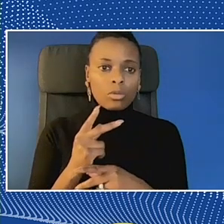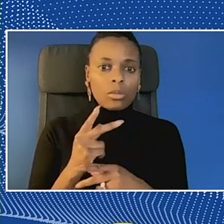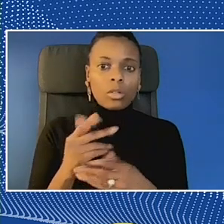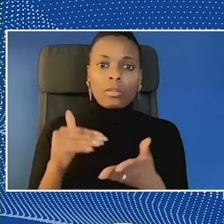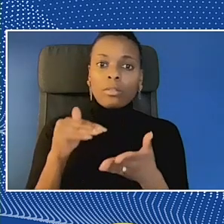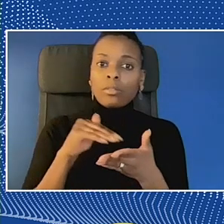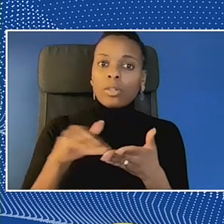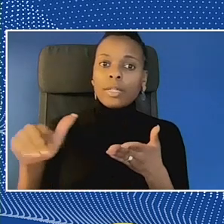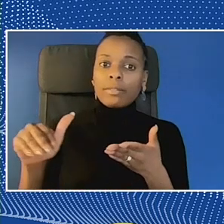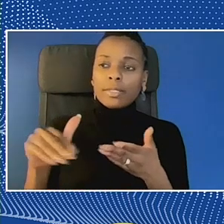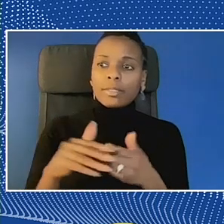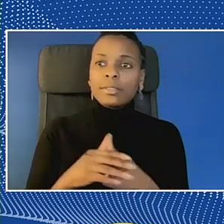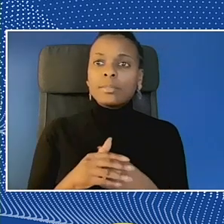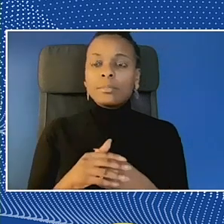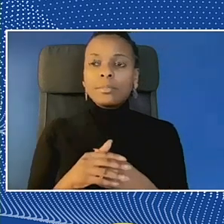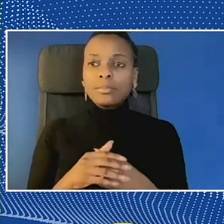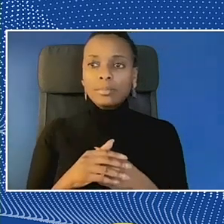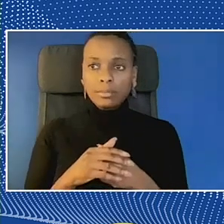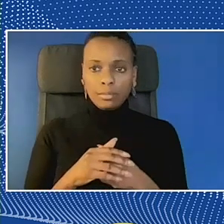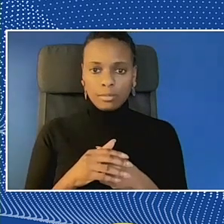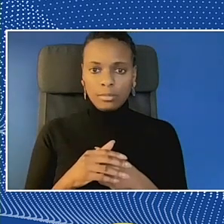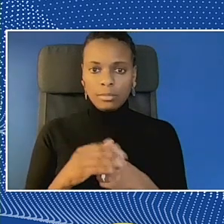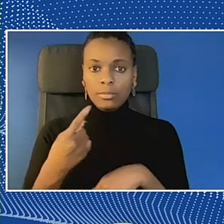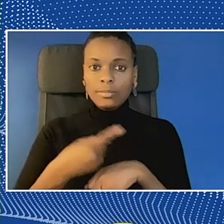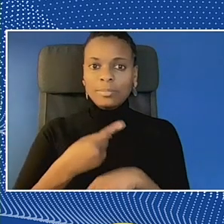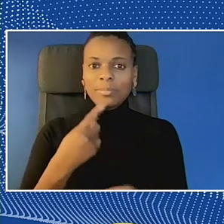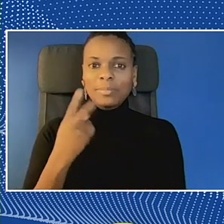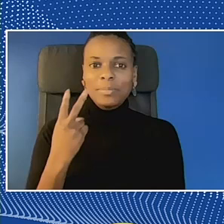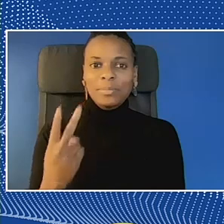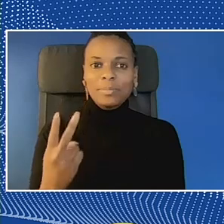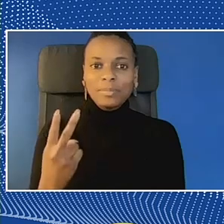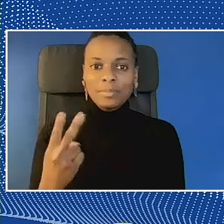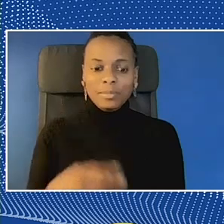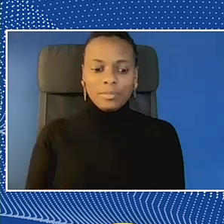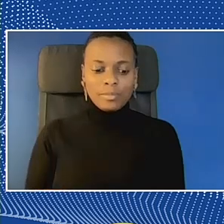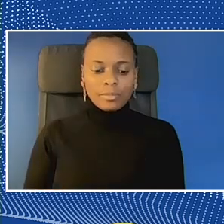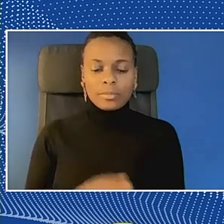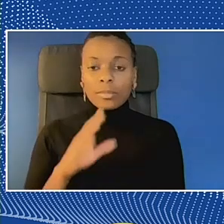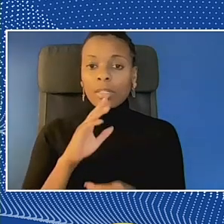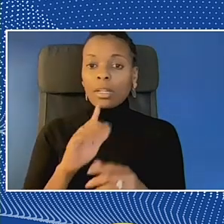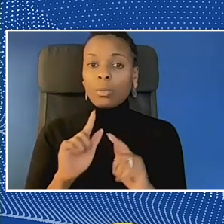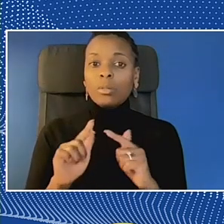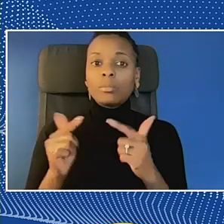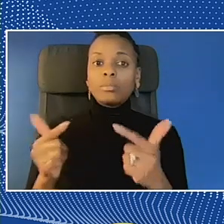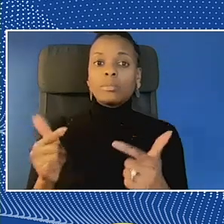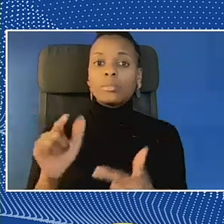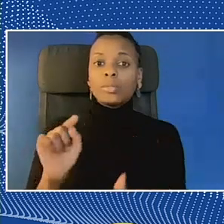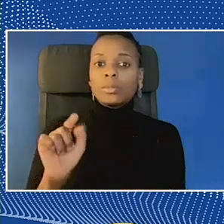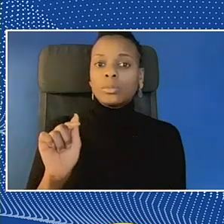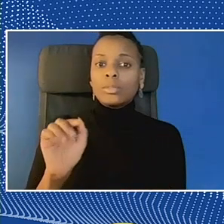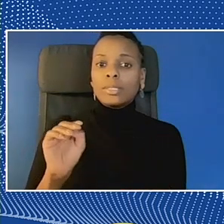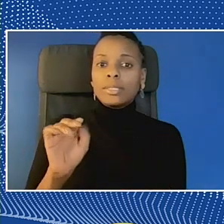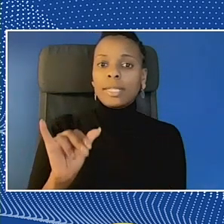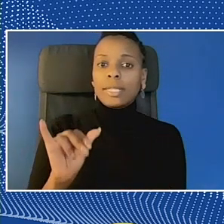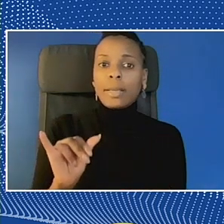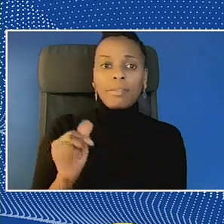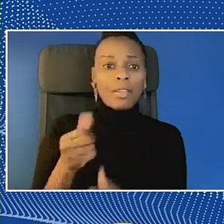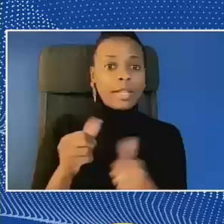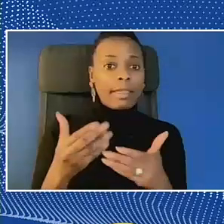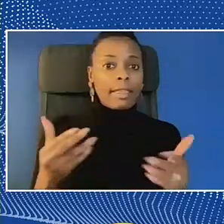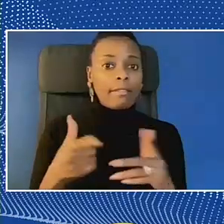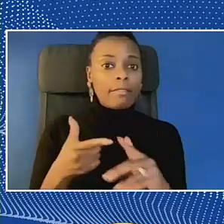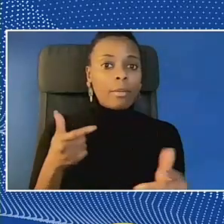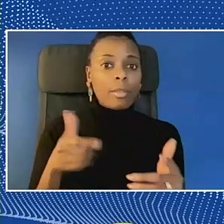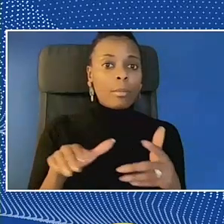forgiveness and day two. So I'm going to hand it off to Tammy. If you have anything from your break, I know you